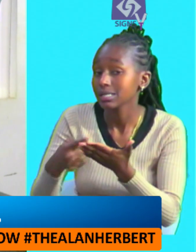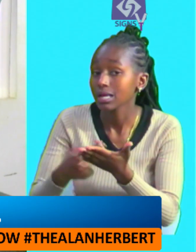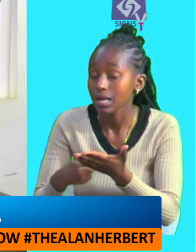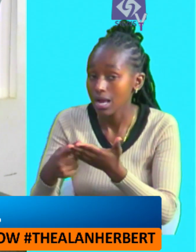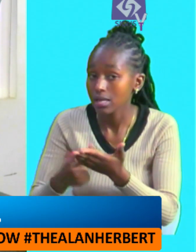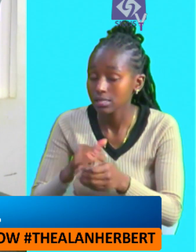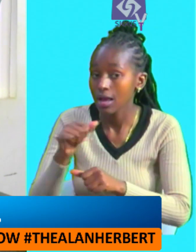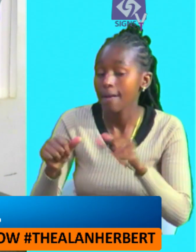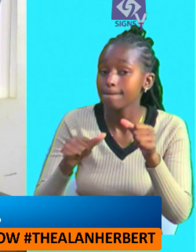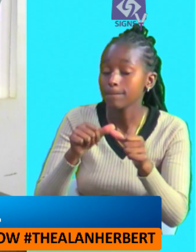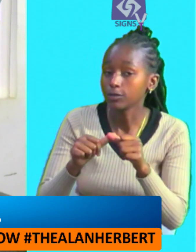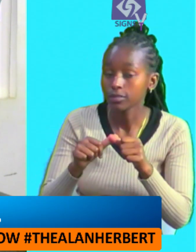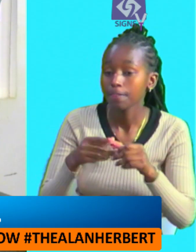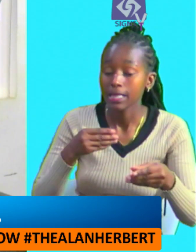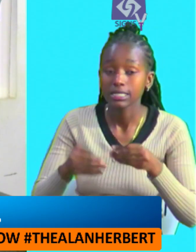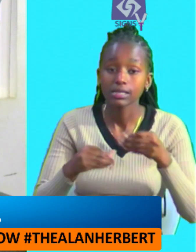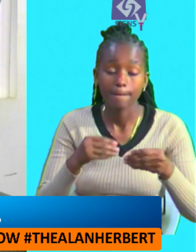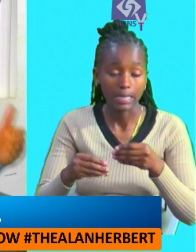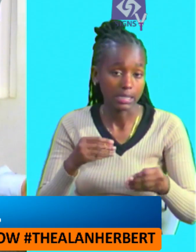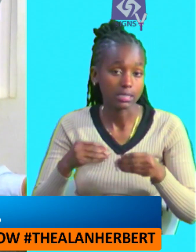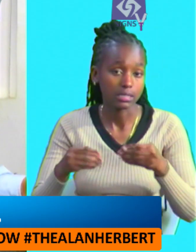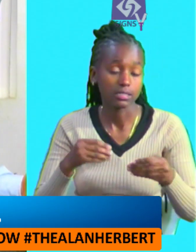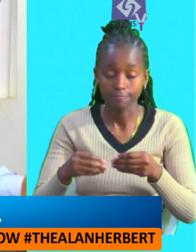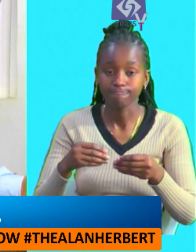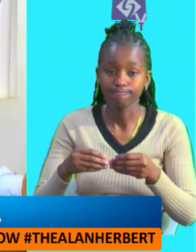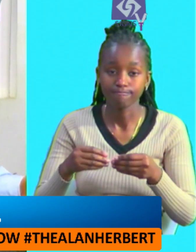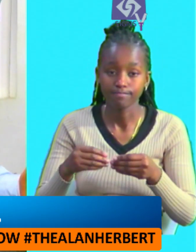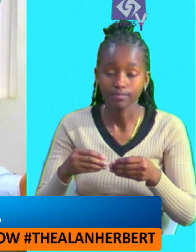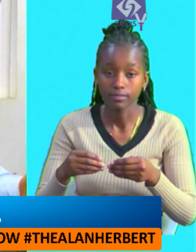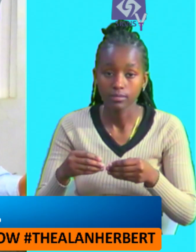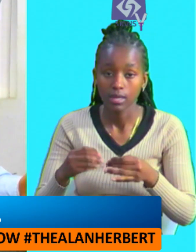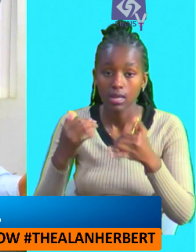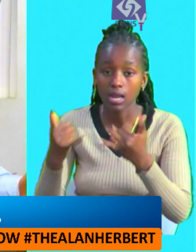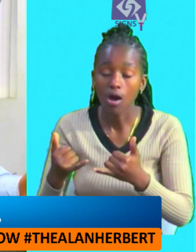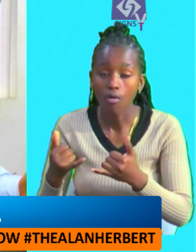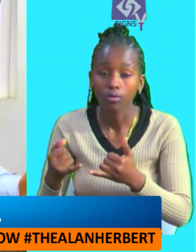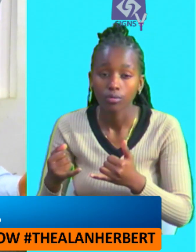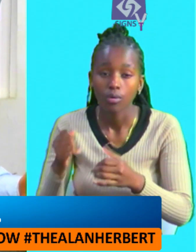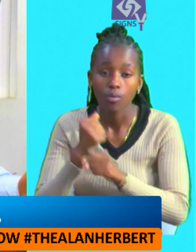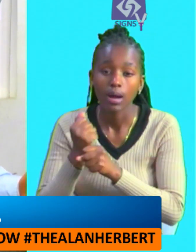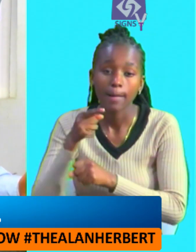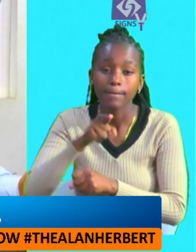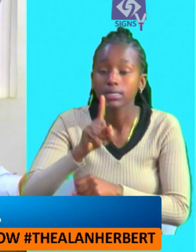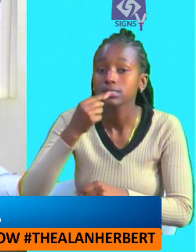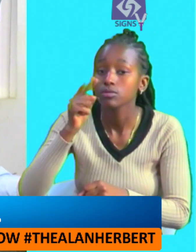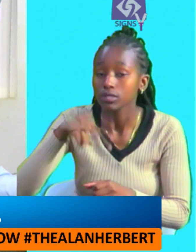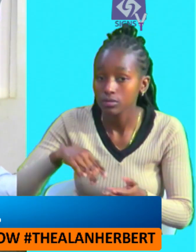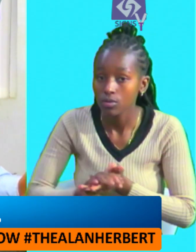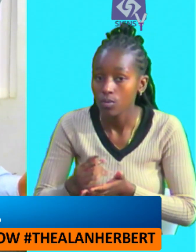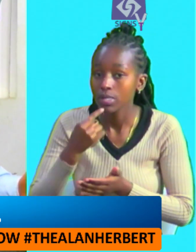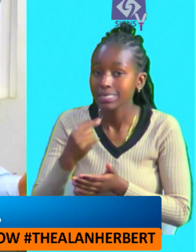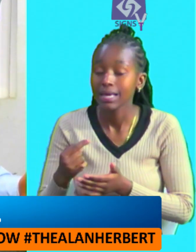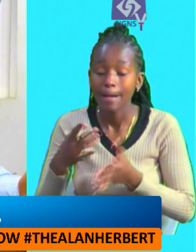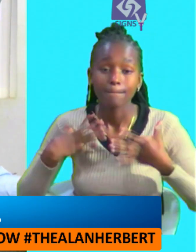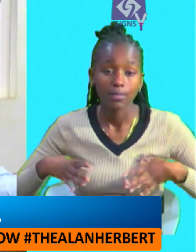of Florida, if I'm not wrong. And they do their podcast like that because persons with disabilities listen to